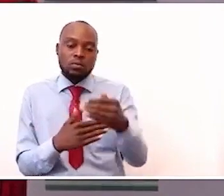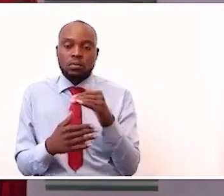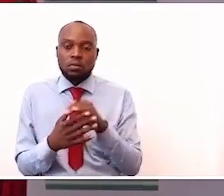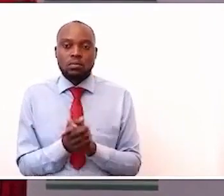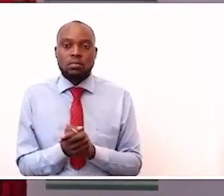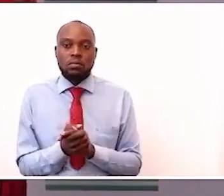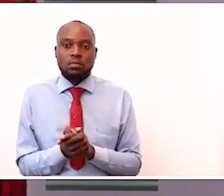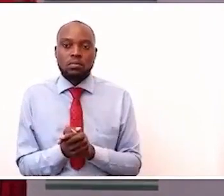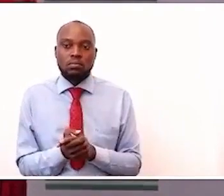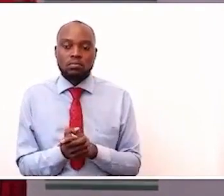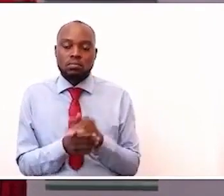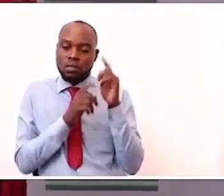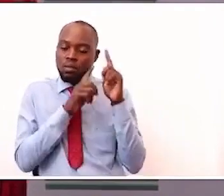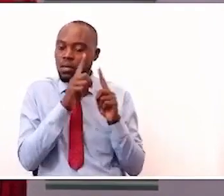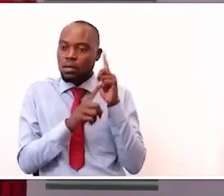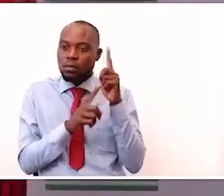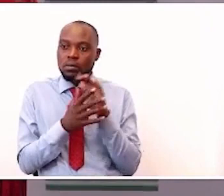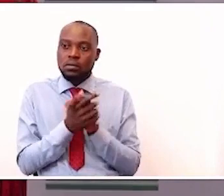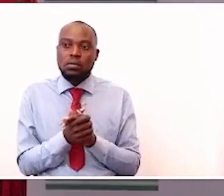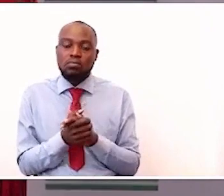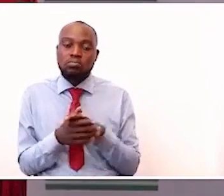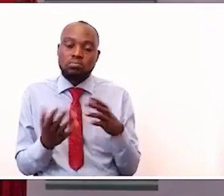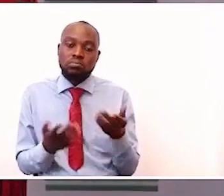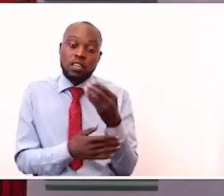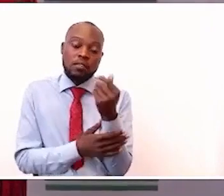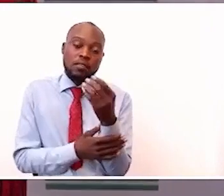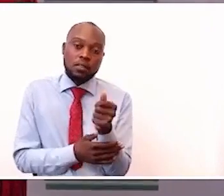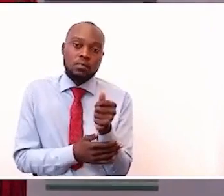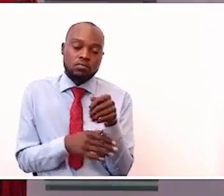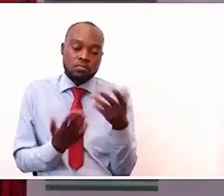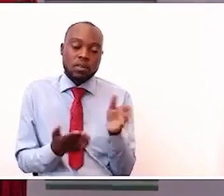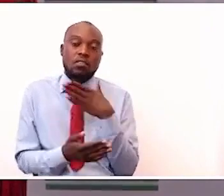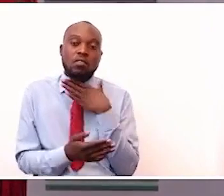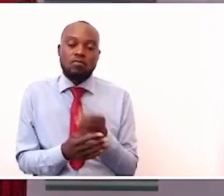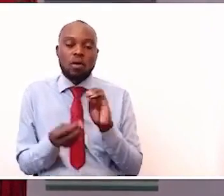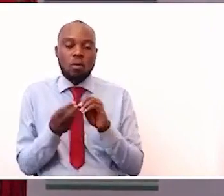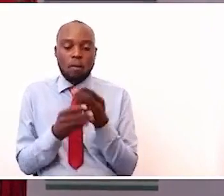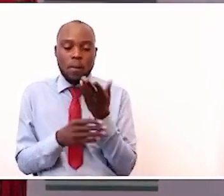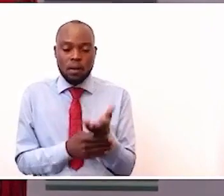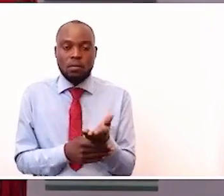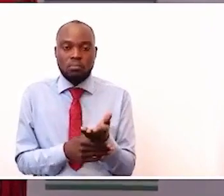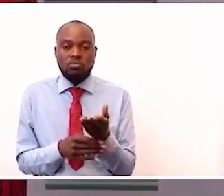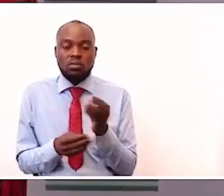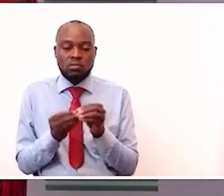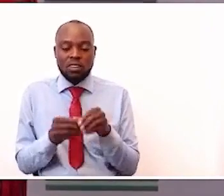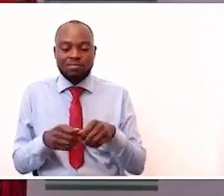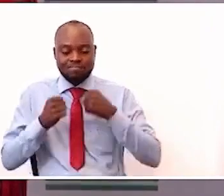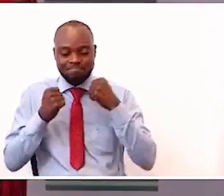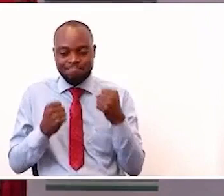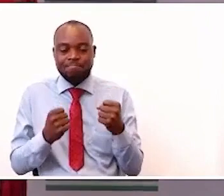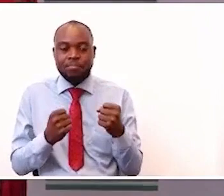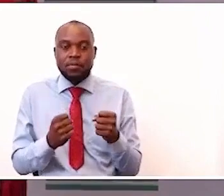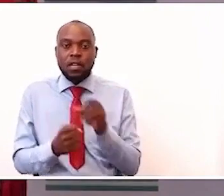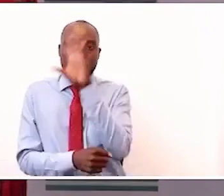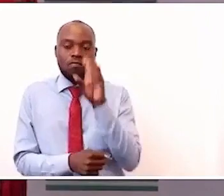going forward, you can imagine all type of, you know, financial architecture that you want to build to strengthen the Africa's capacities to,